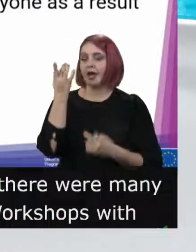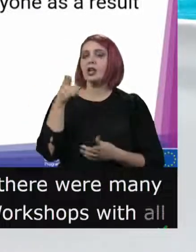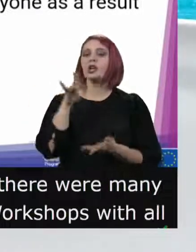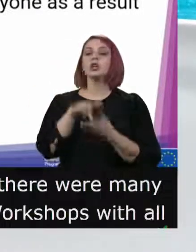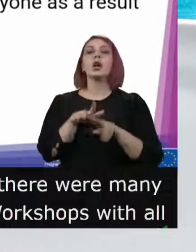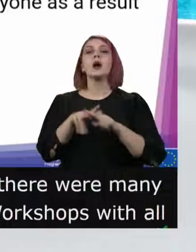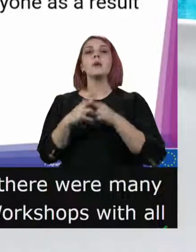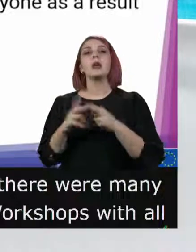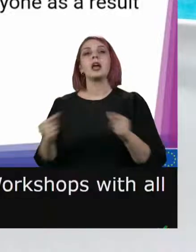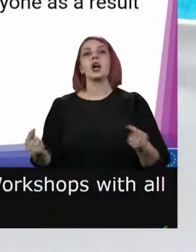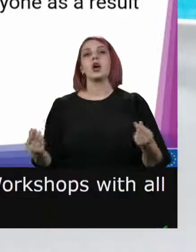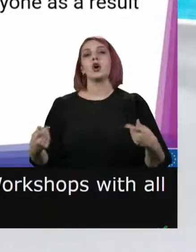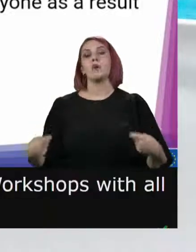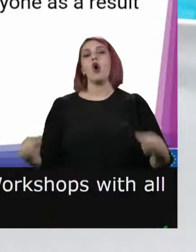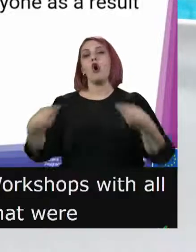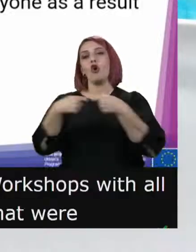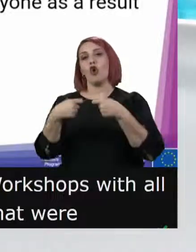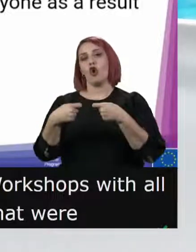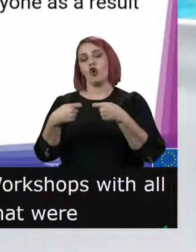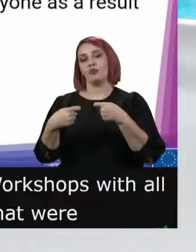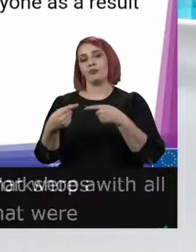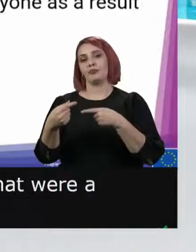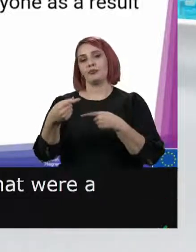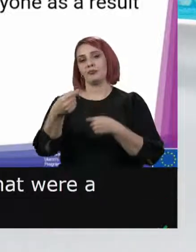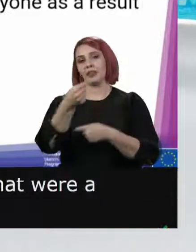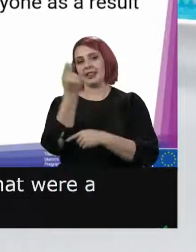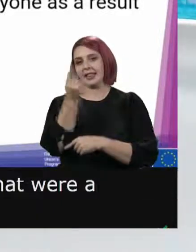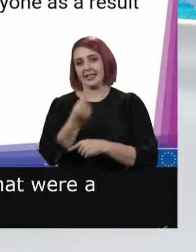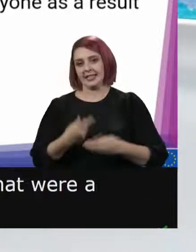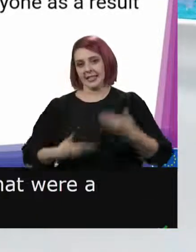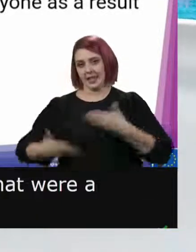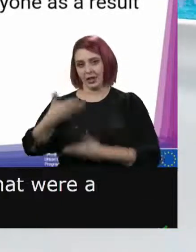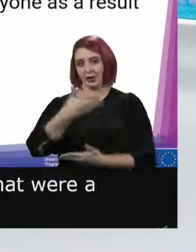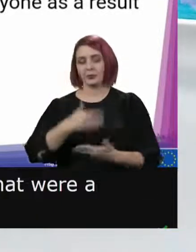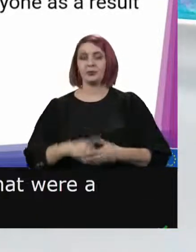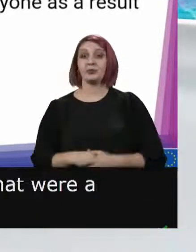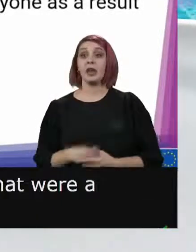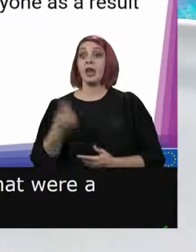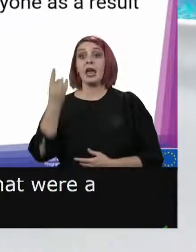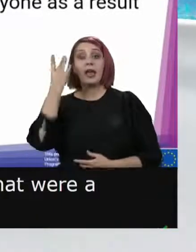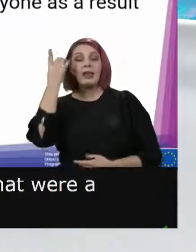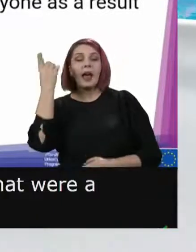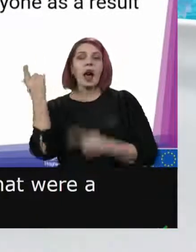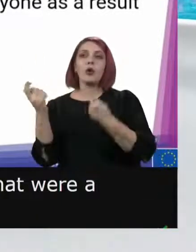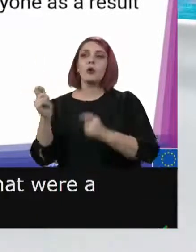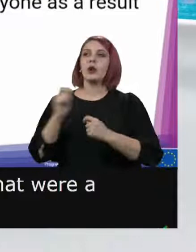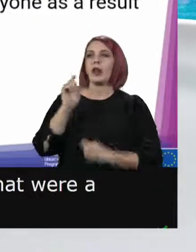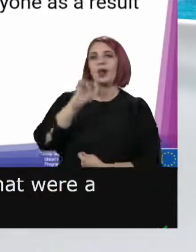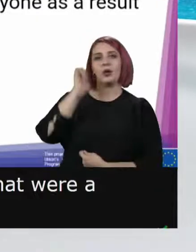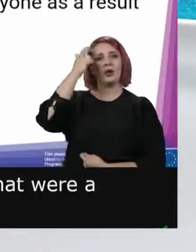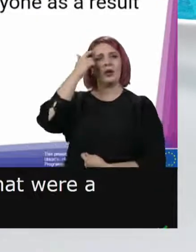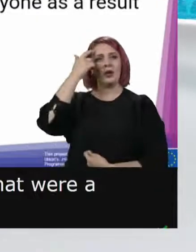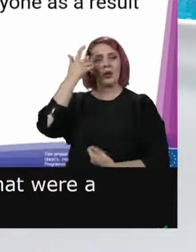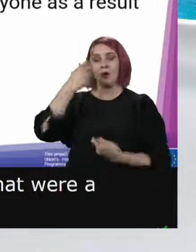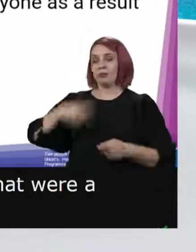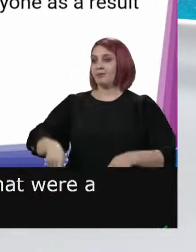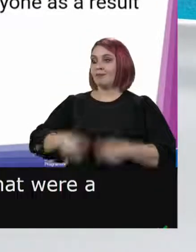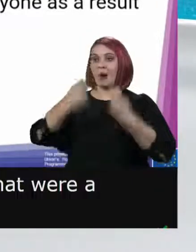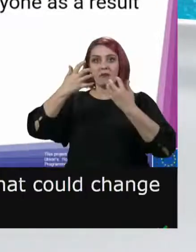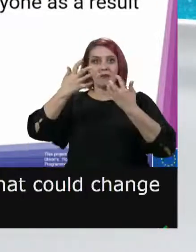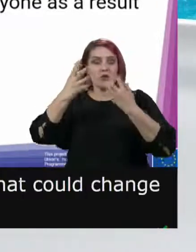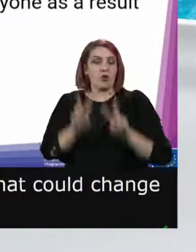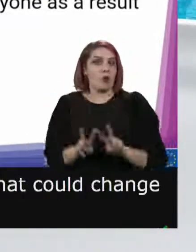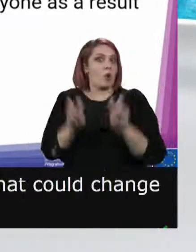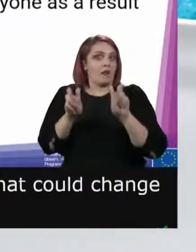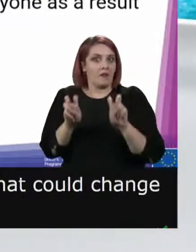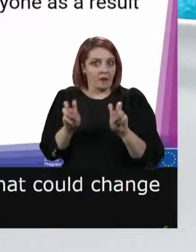big, imaginative, disruptive concepts that could change everything about a journey, and smaller incremental ideas